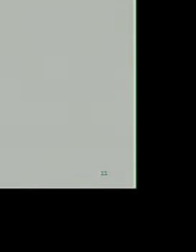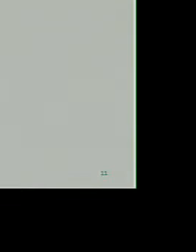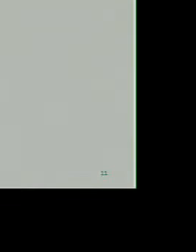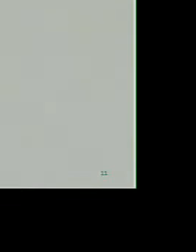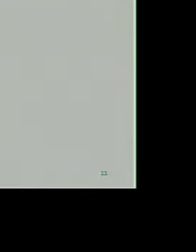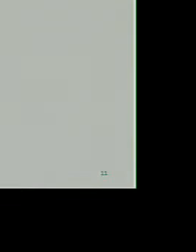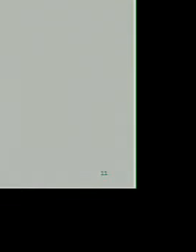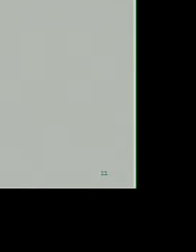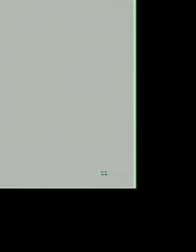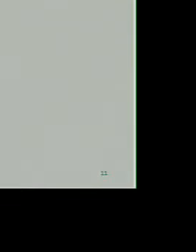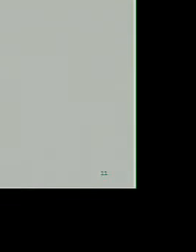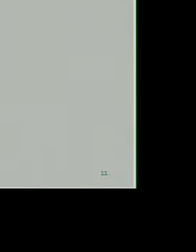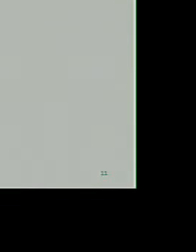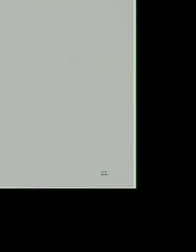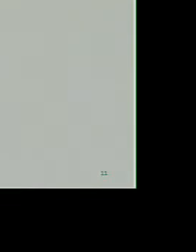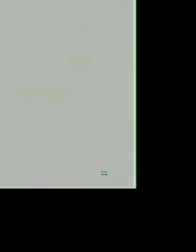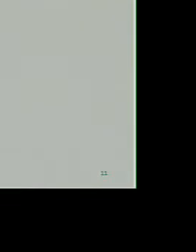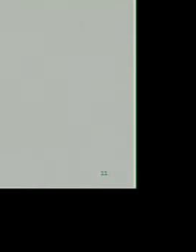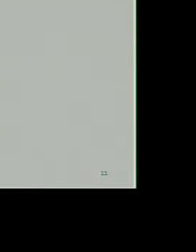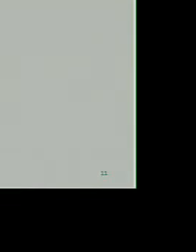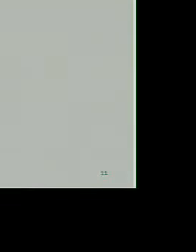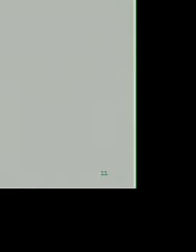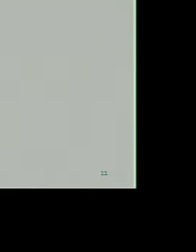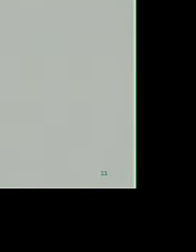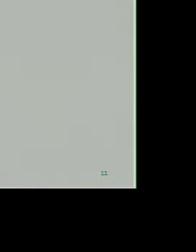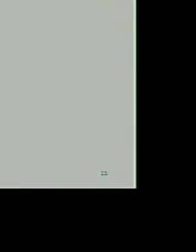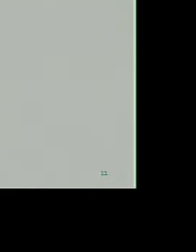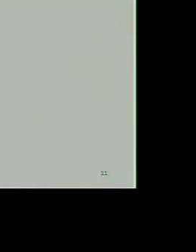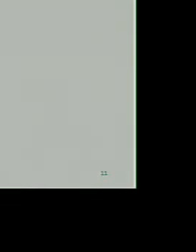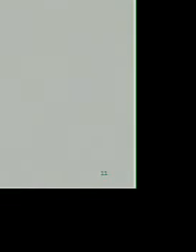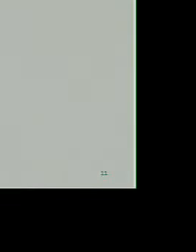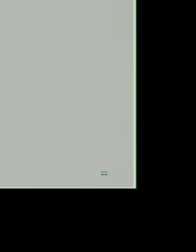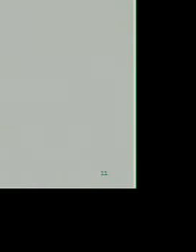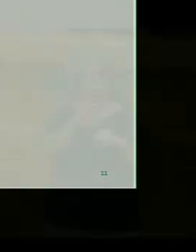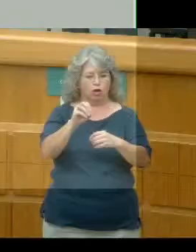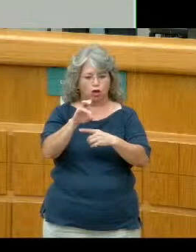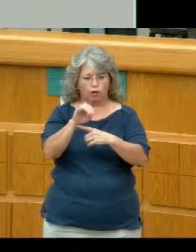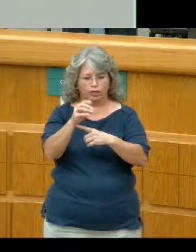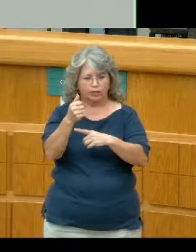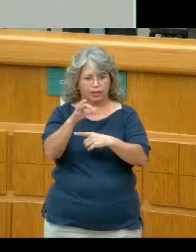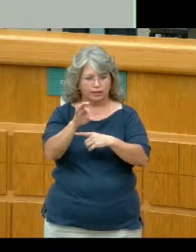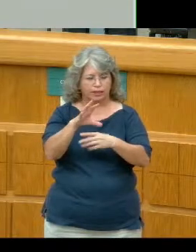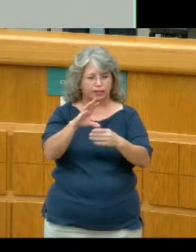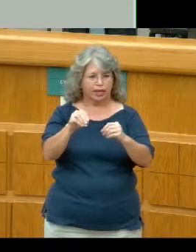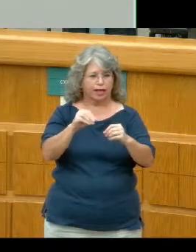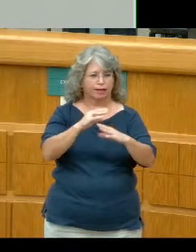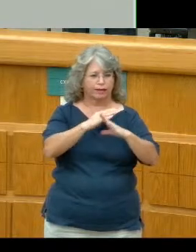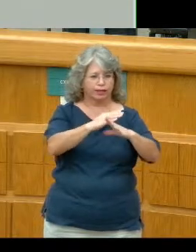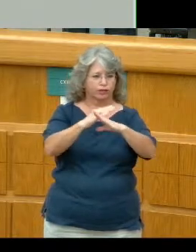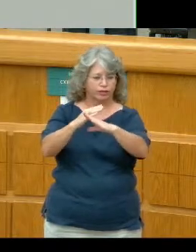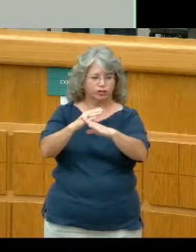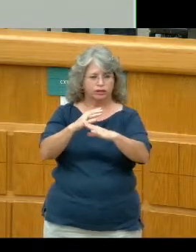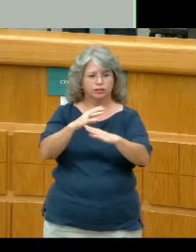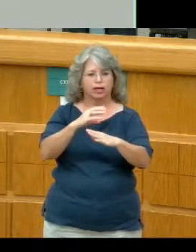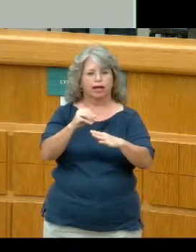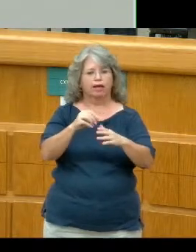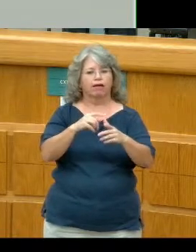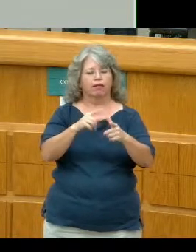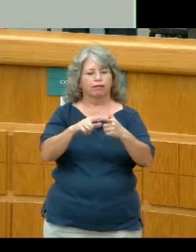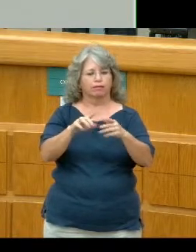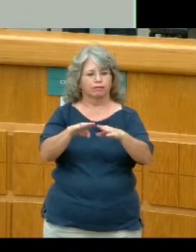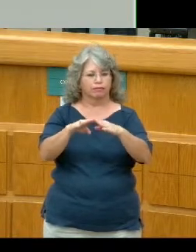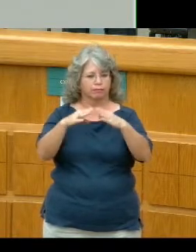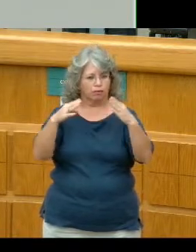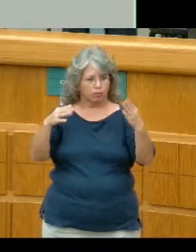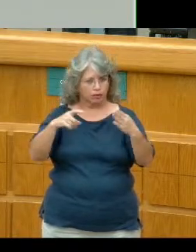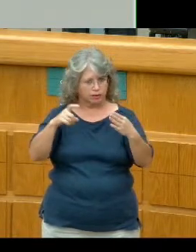The first is to address public concerns and questions about COVID-19 and the interventions or the rolling back of interventions that are